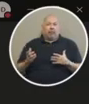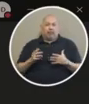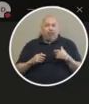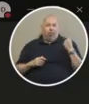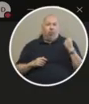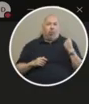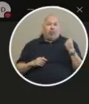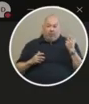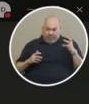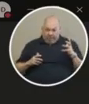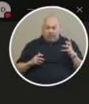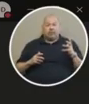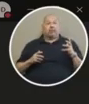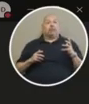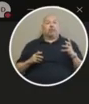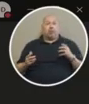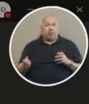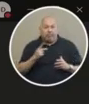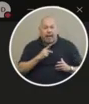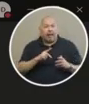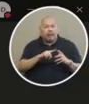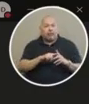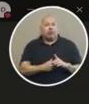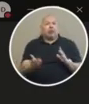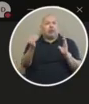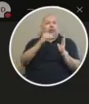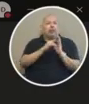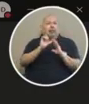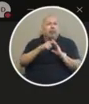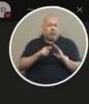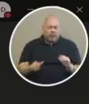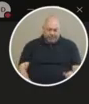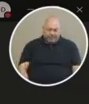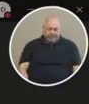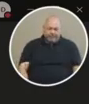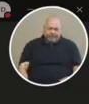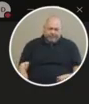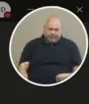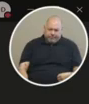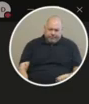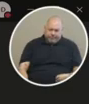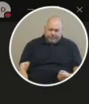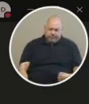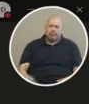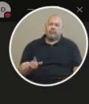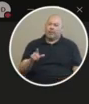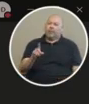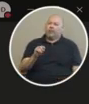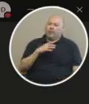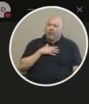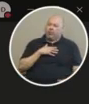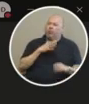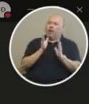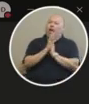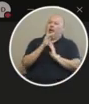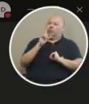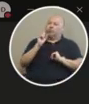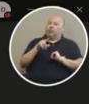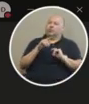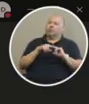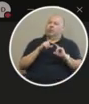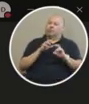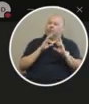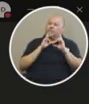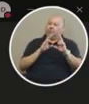and doing them right. Okay. I do ask those questions with the utmost